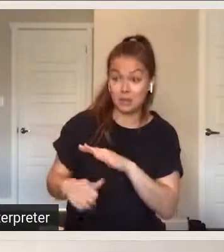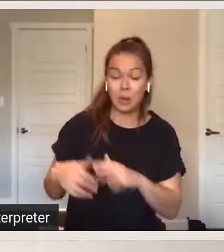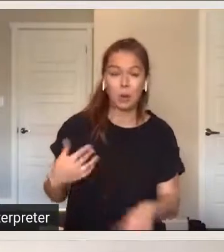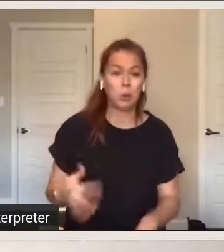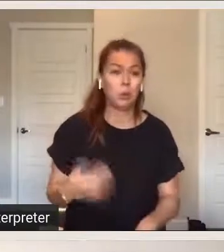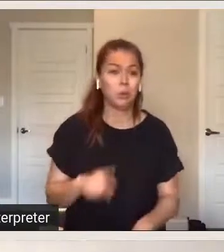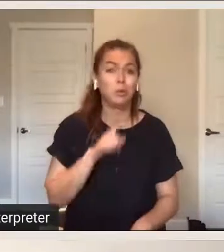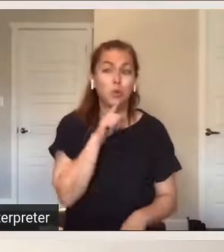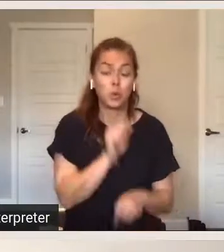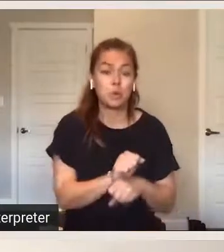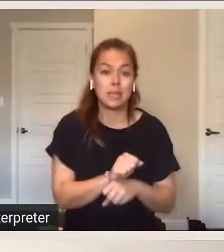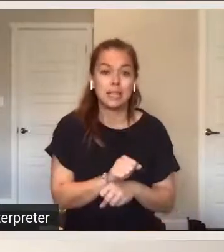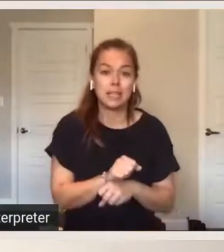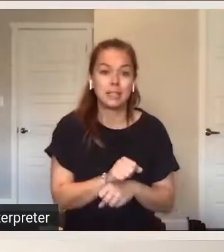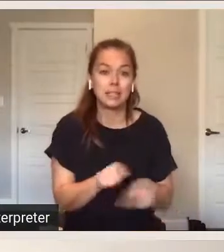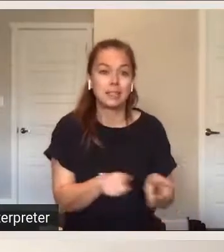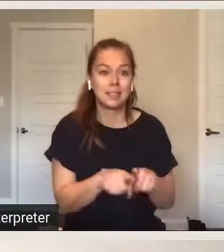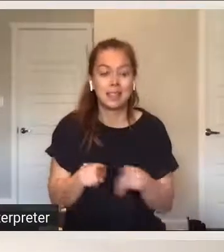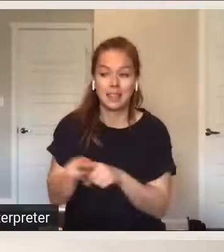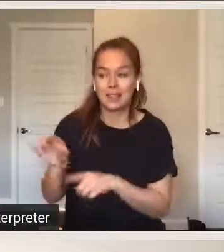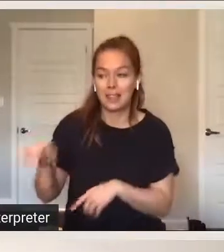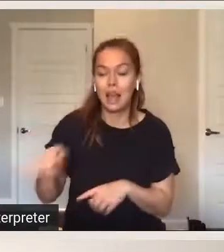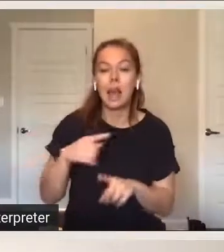computer than a video game system. Okay.